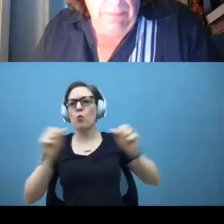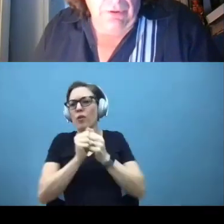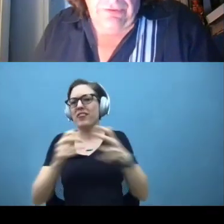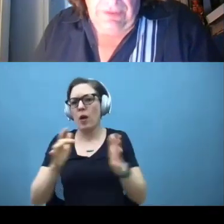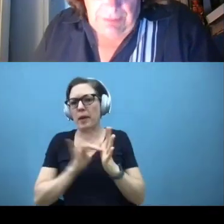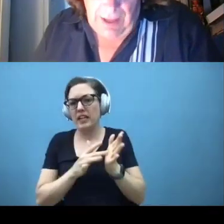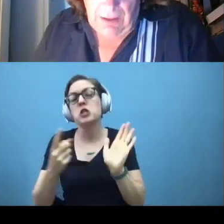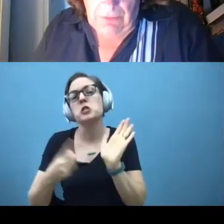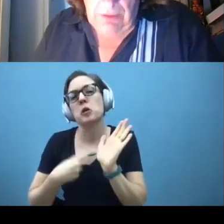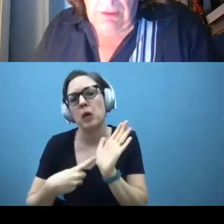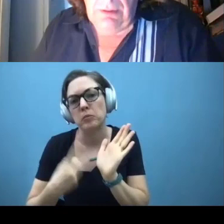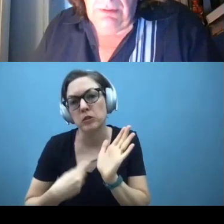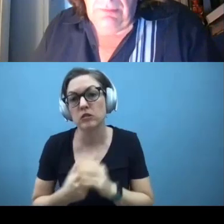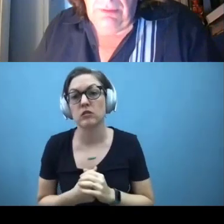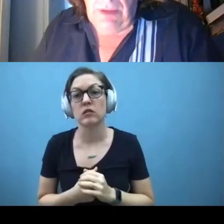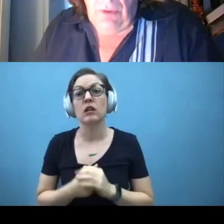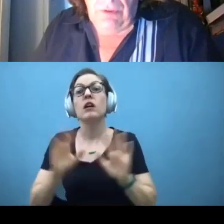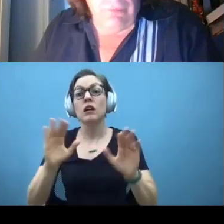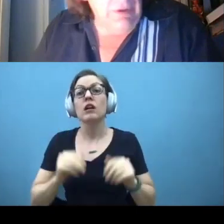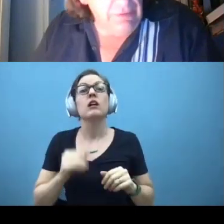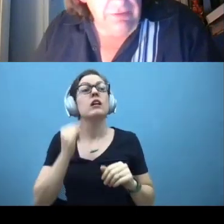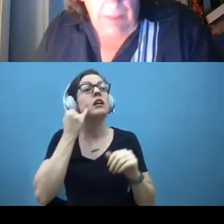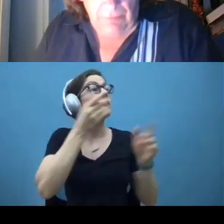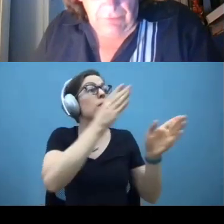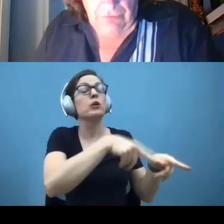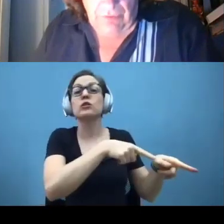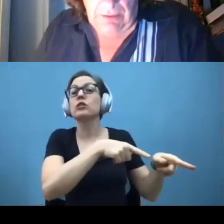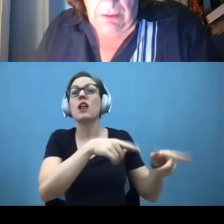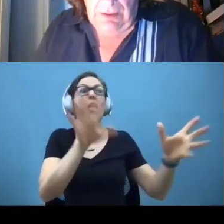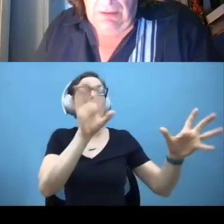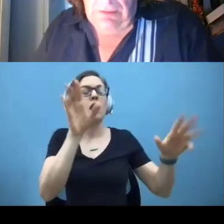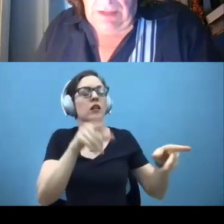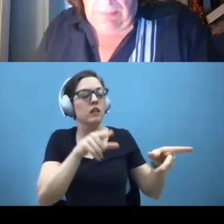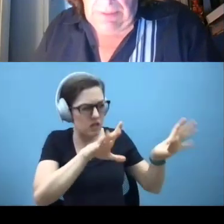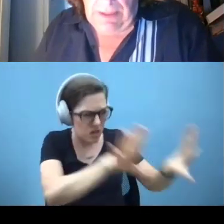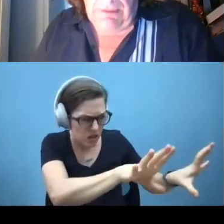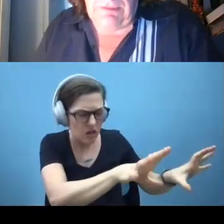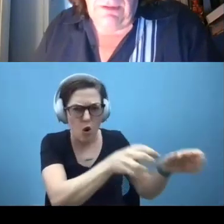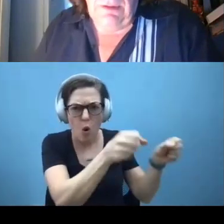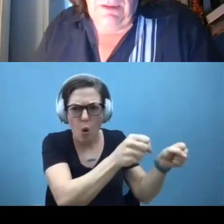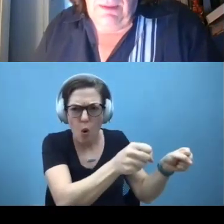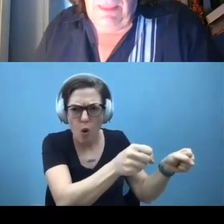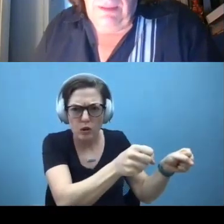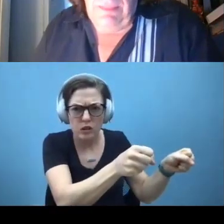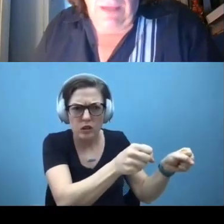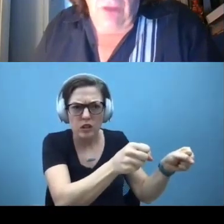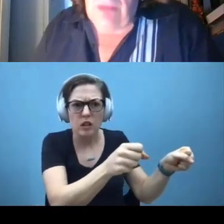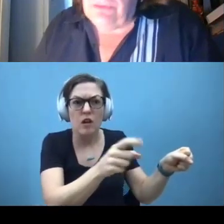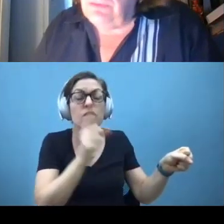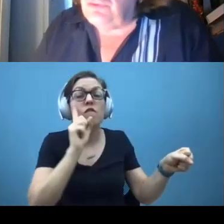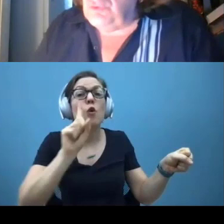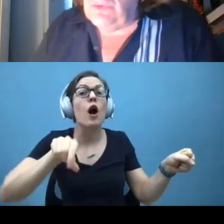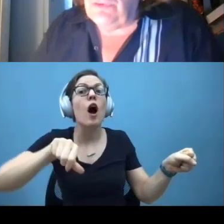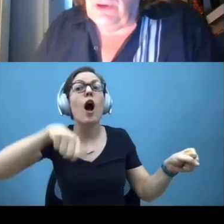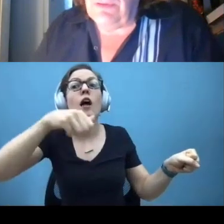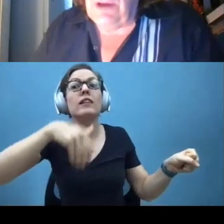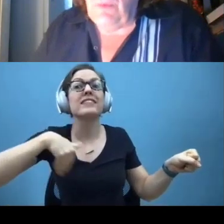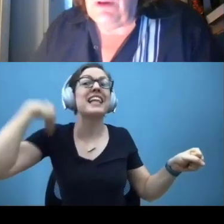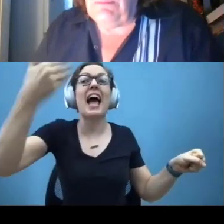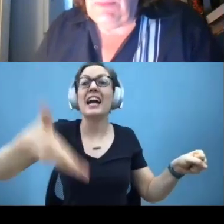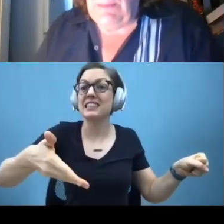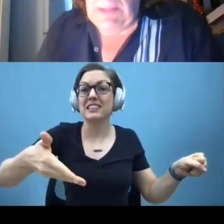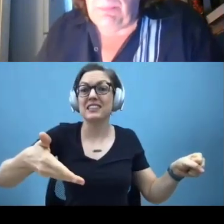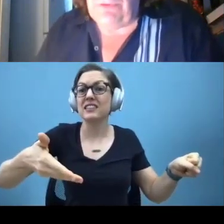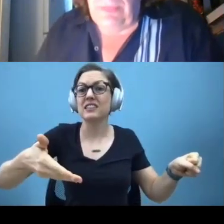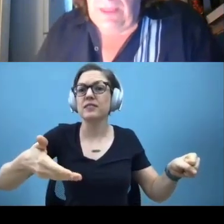And when a person is held in order for another type of restraint to take place, then that counts as two restraints. And I